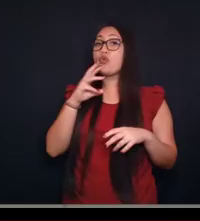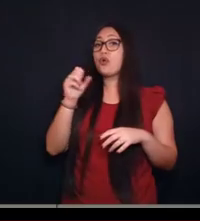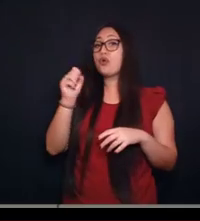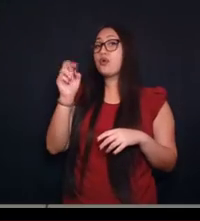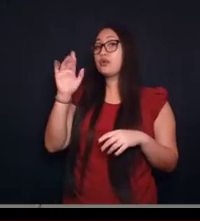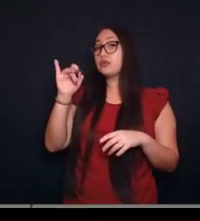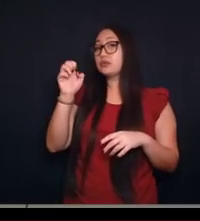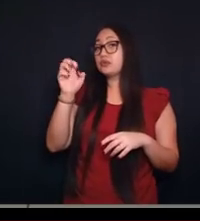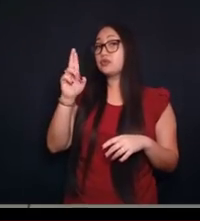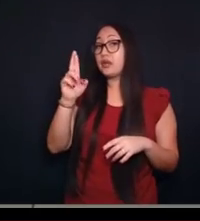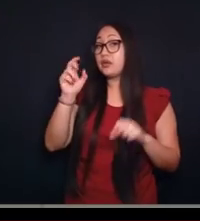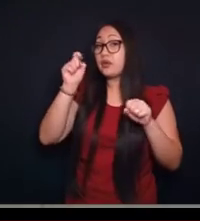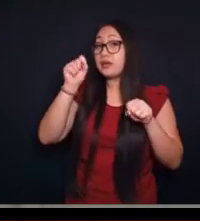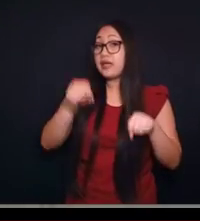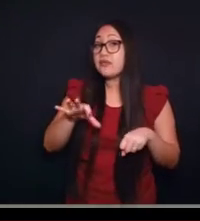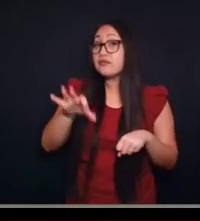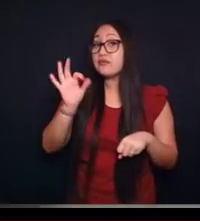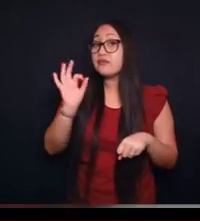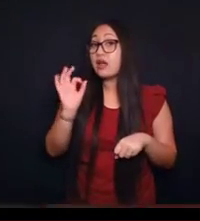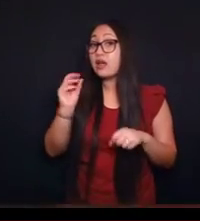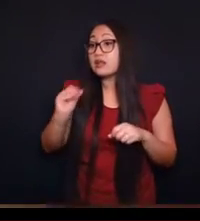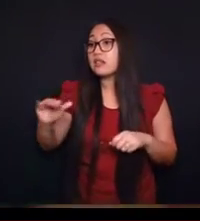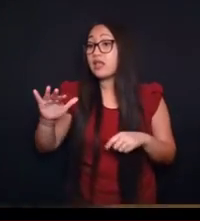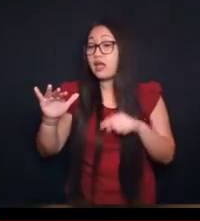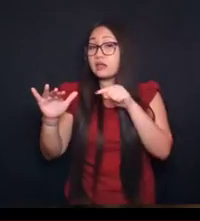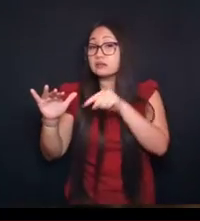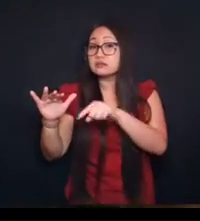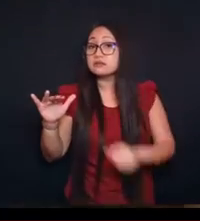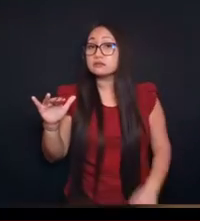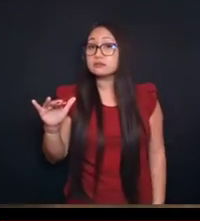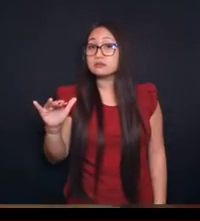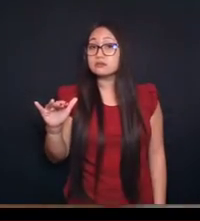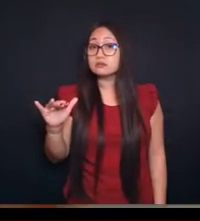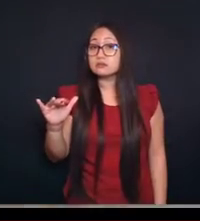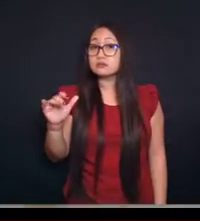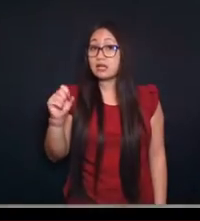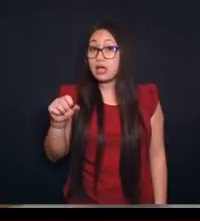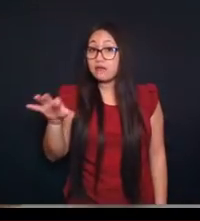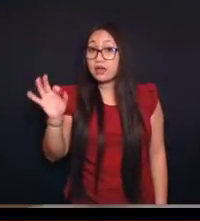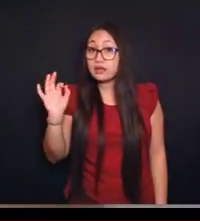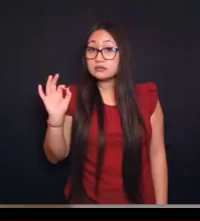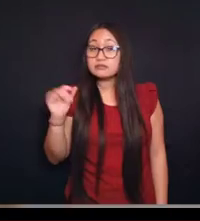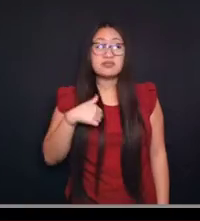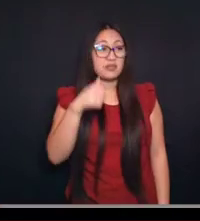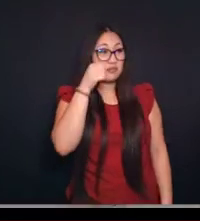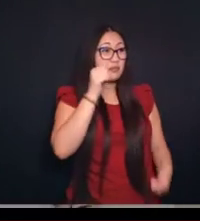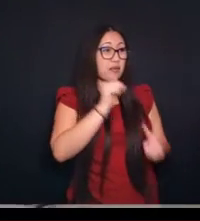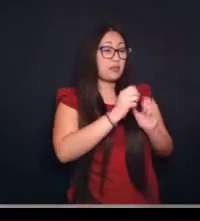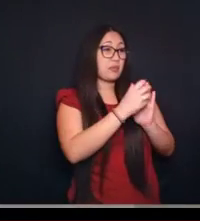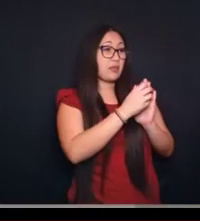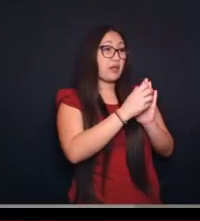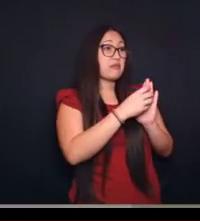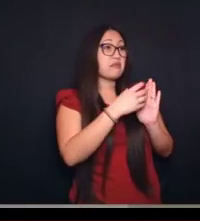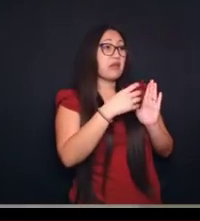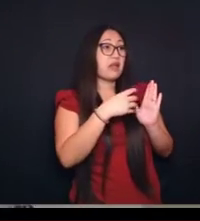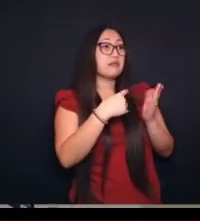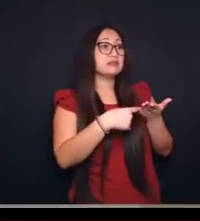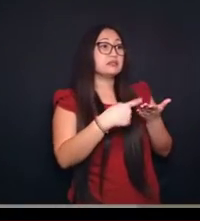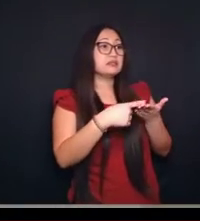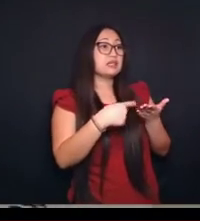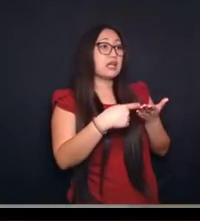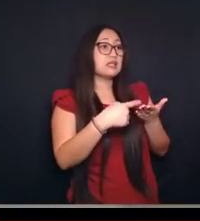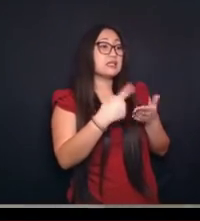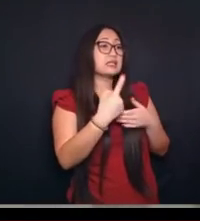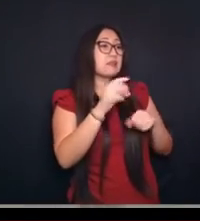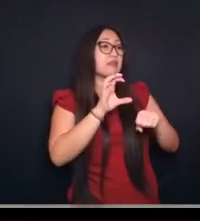water strider on land? No. I remember one of the paragraphs about when something pushes it